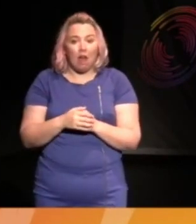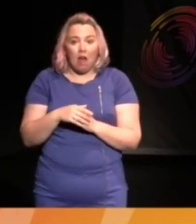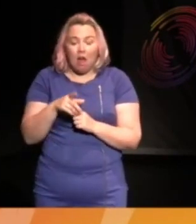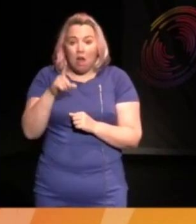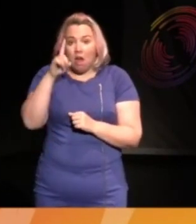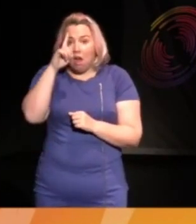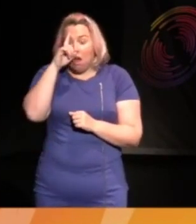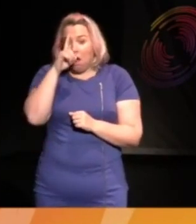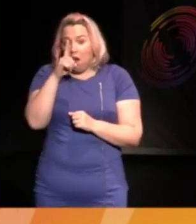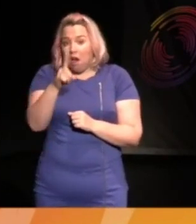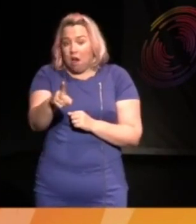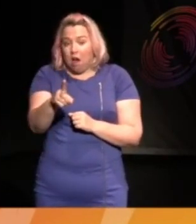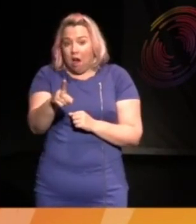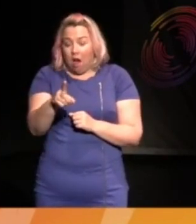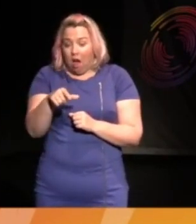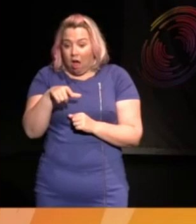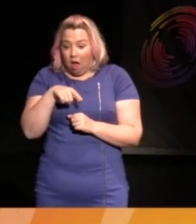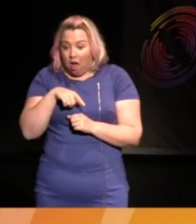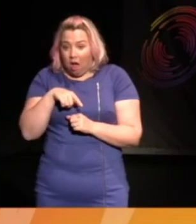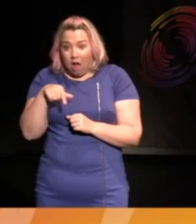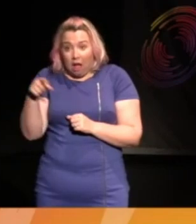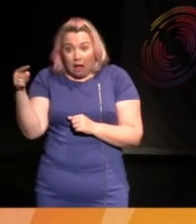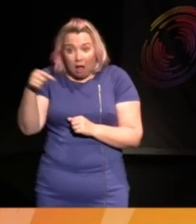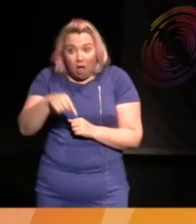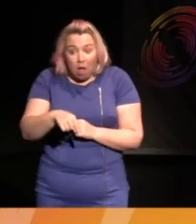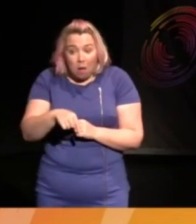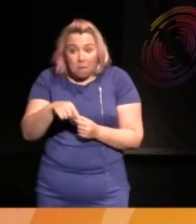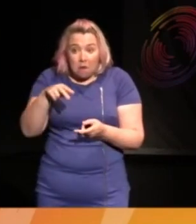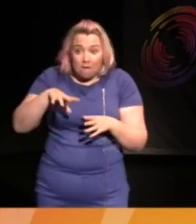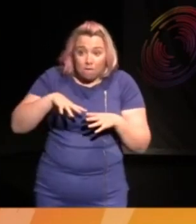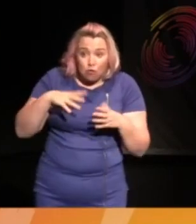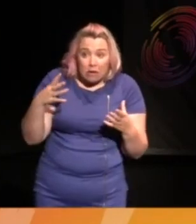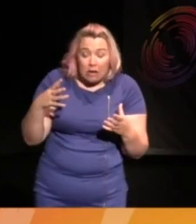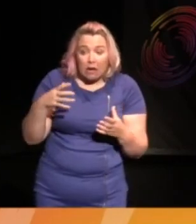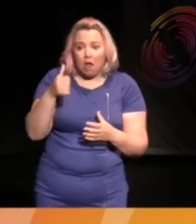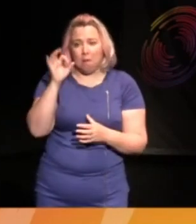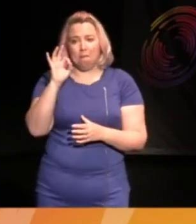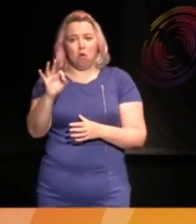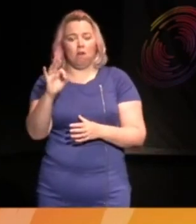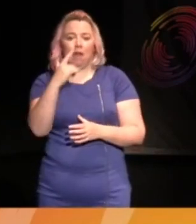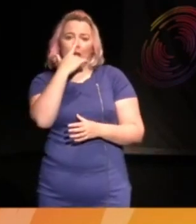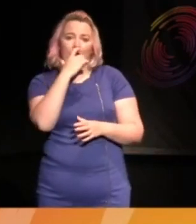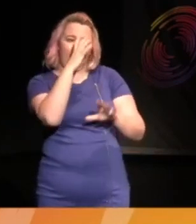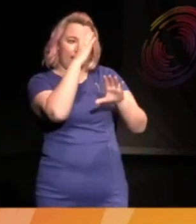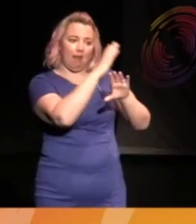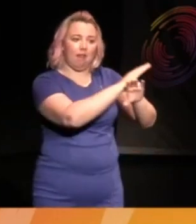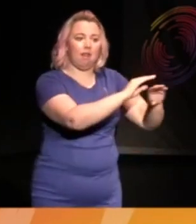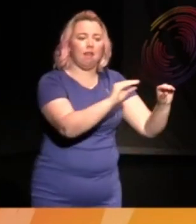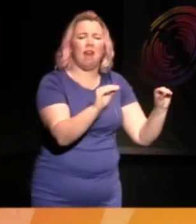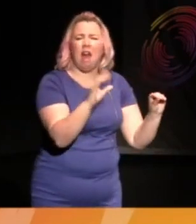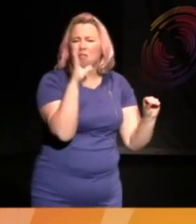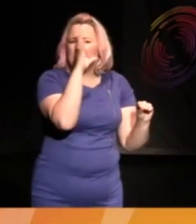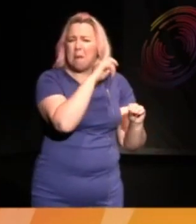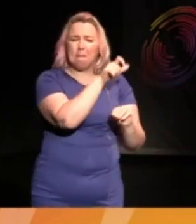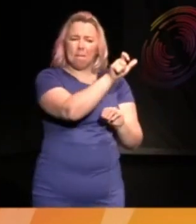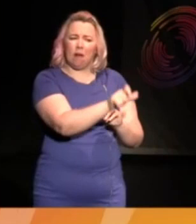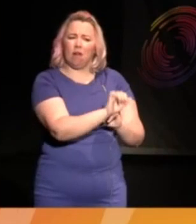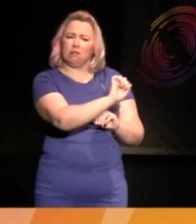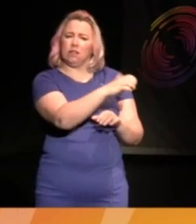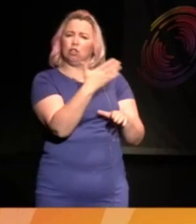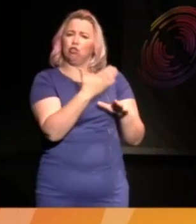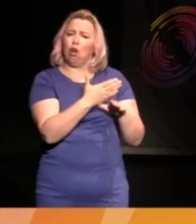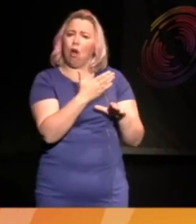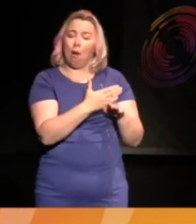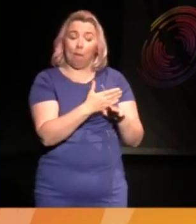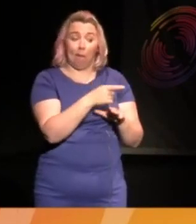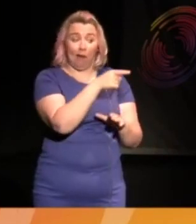able to share that information with a city council. I can't remember her position now, but she then put